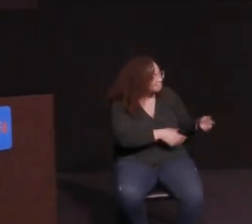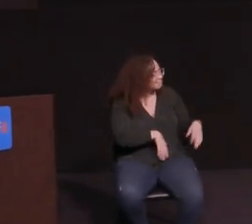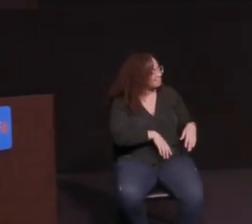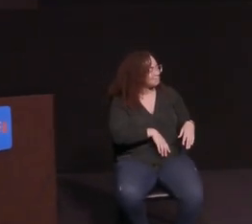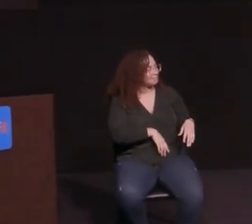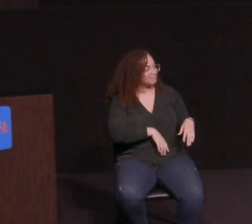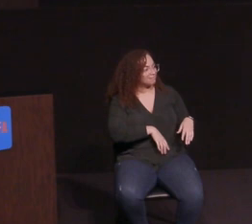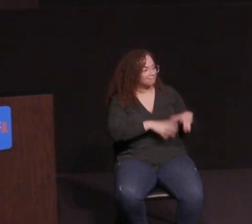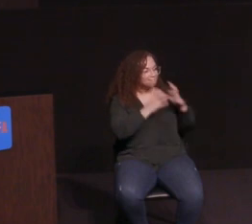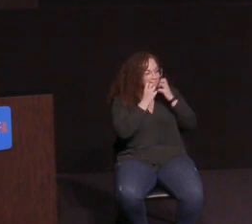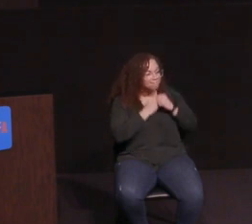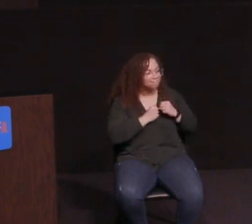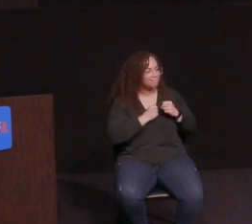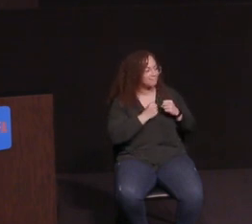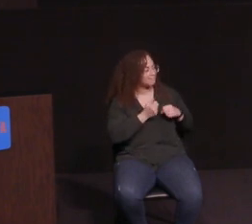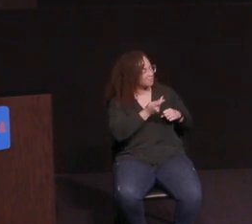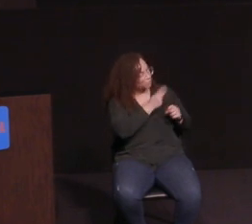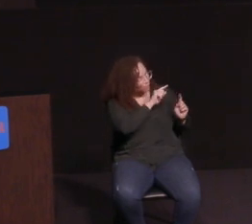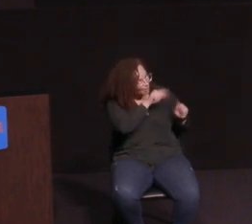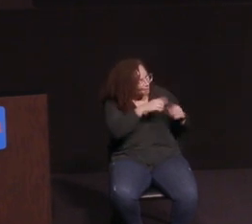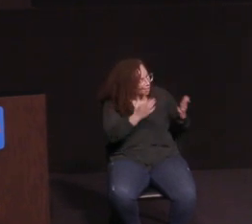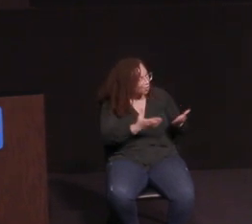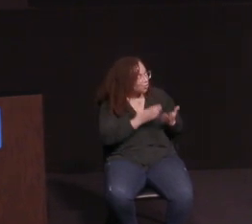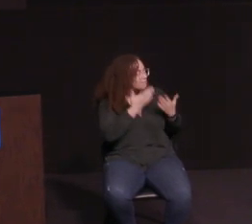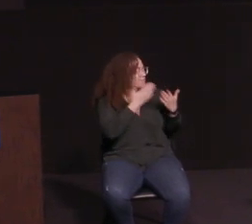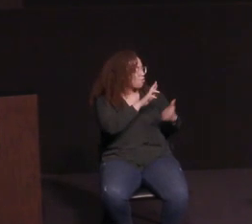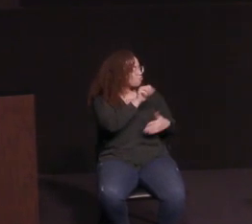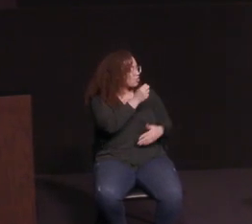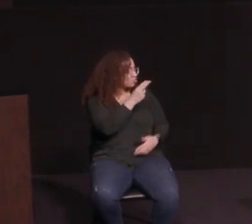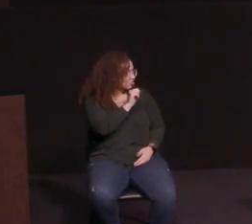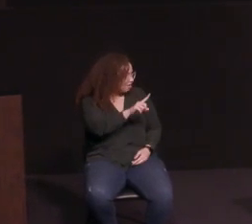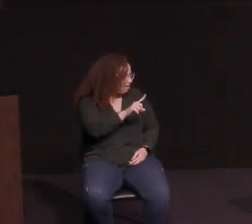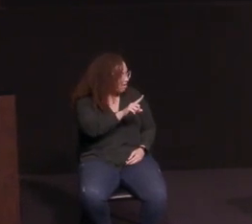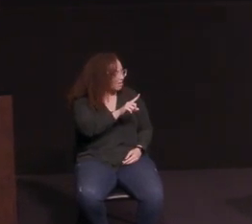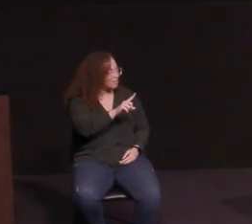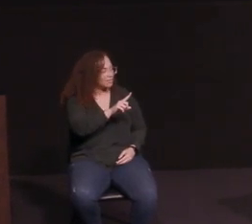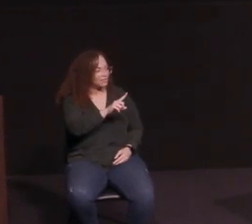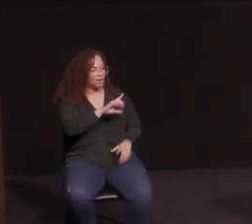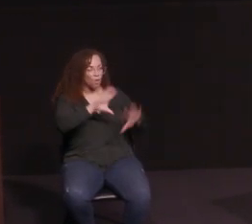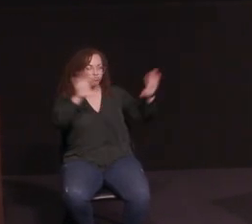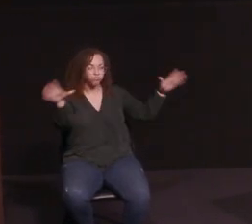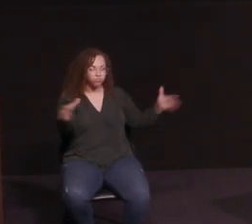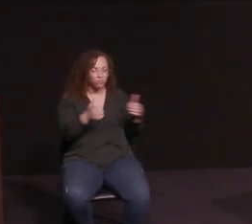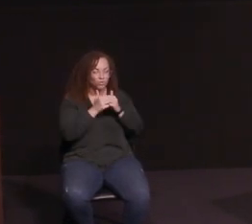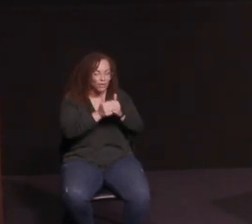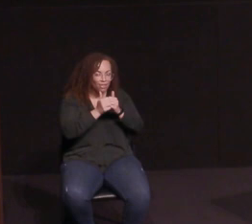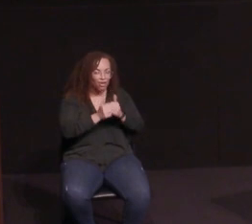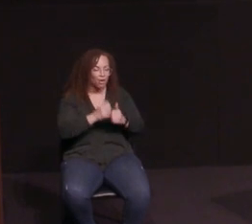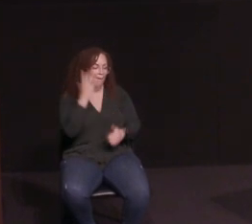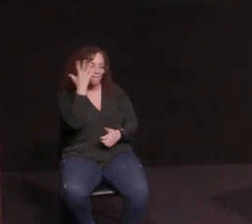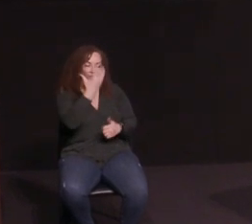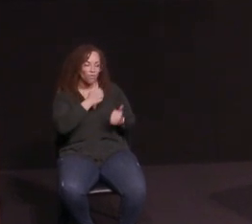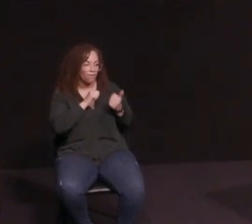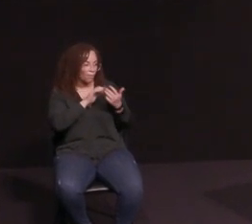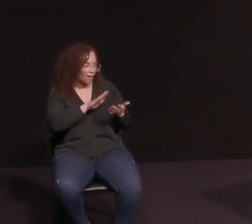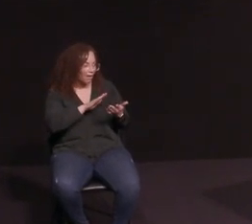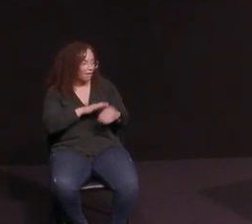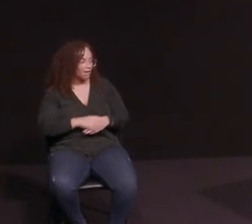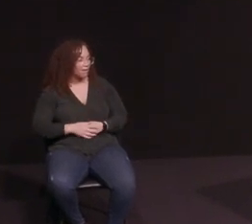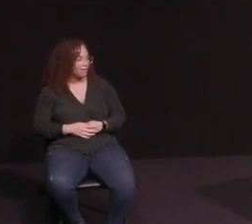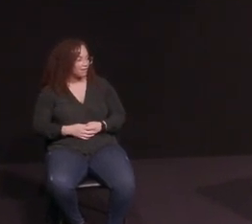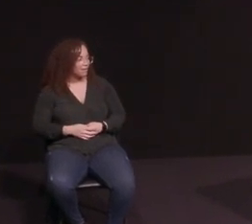Sr., Cal Brown, for being here. Thank you, Rashad, for bringing us together in the most beautiful way.